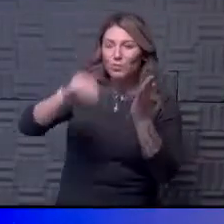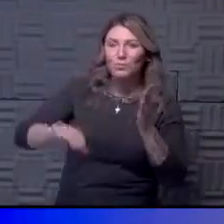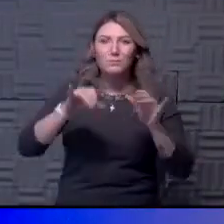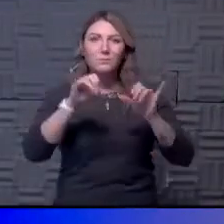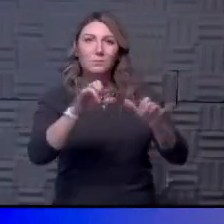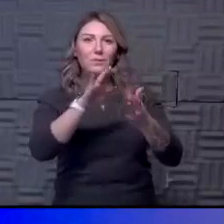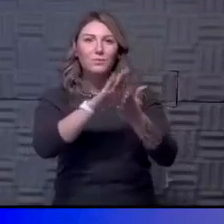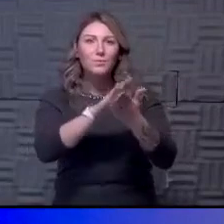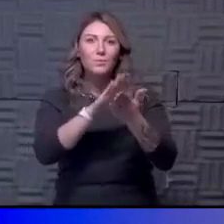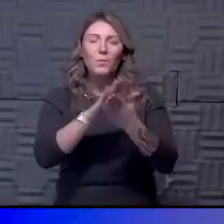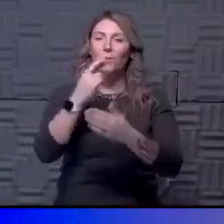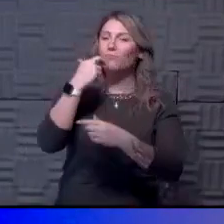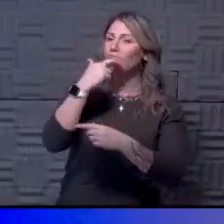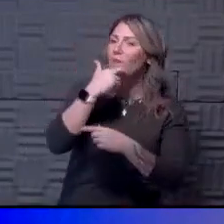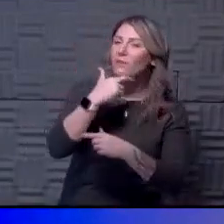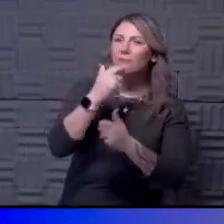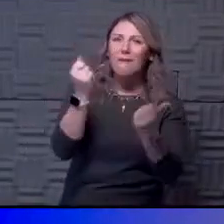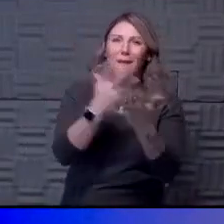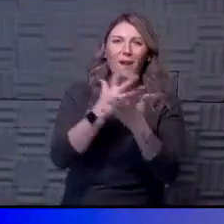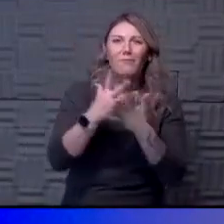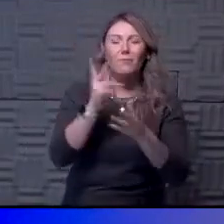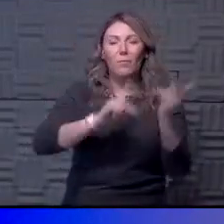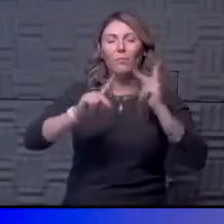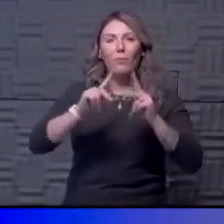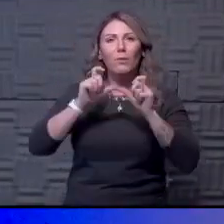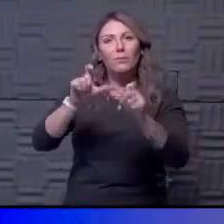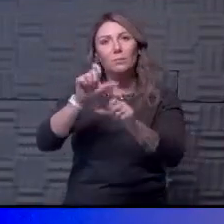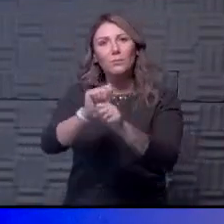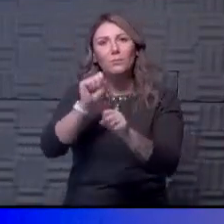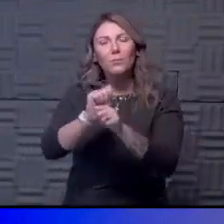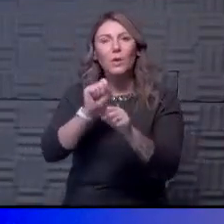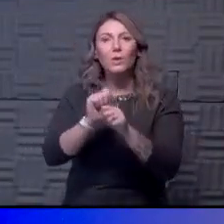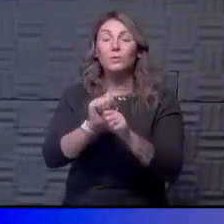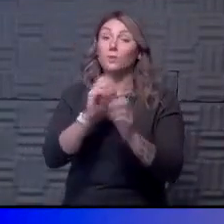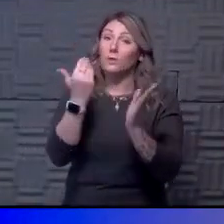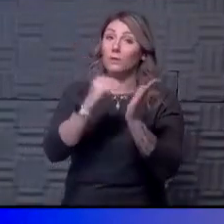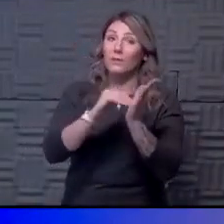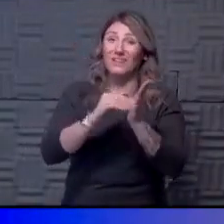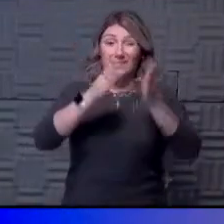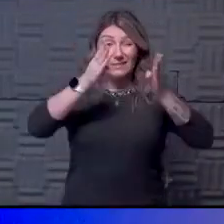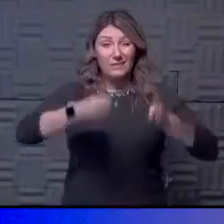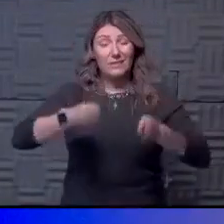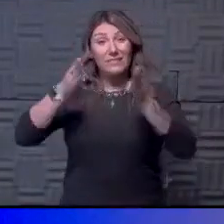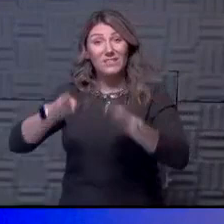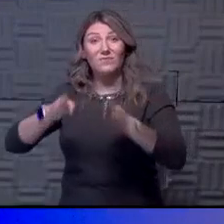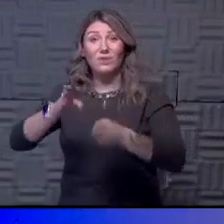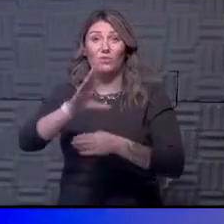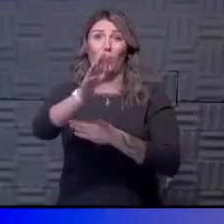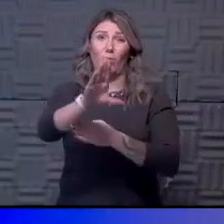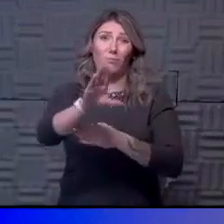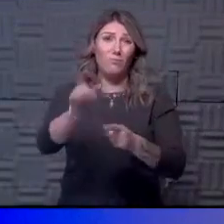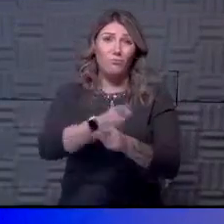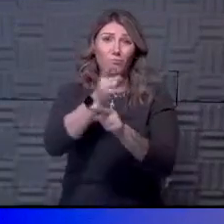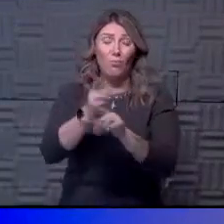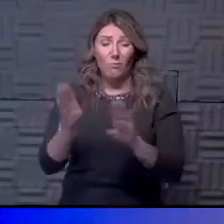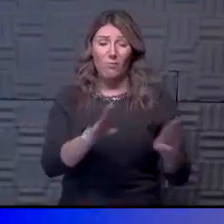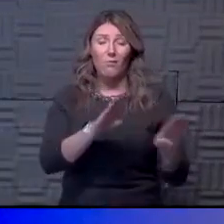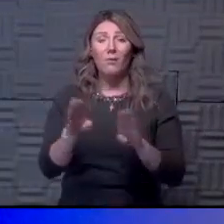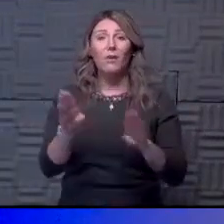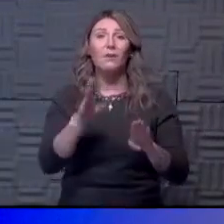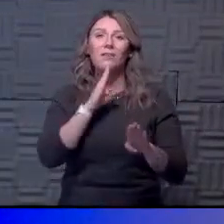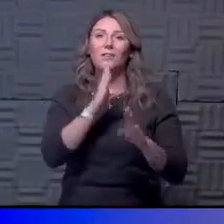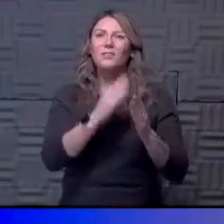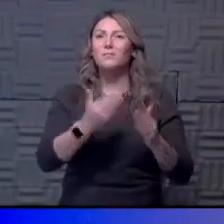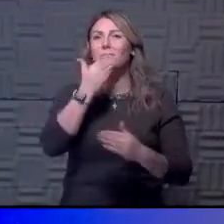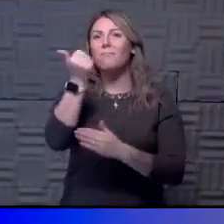people working, restaurants, all that stuff as much as possible. So it is down to, again, individuals doing the right thing, which I think we've seen a lot better evidence